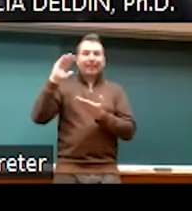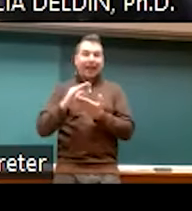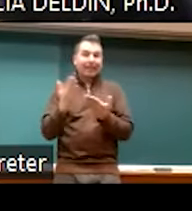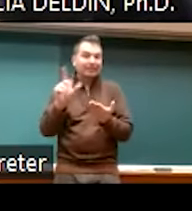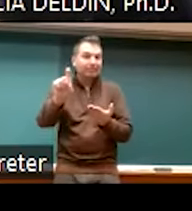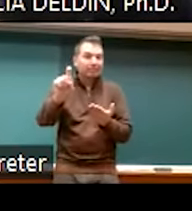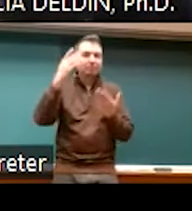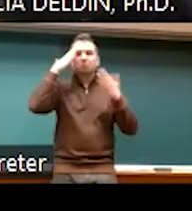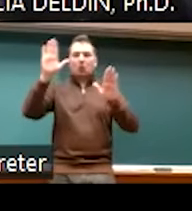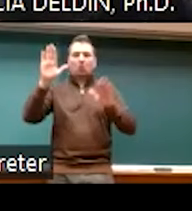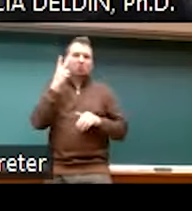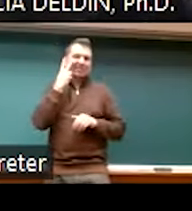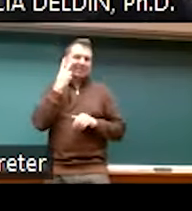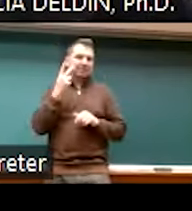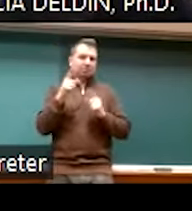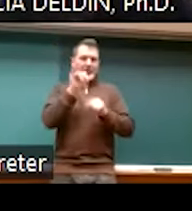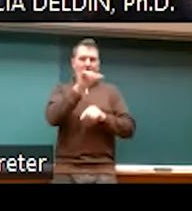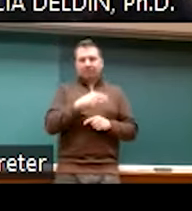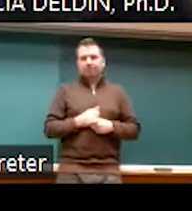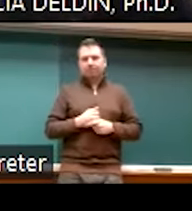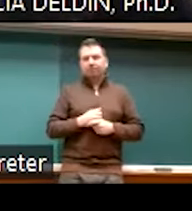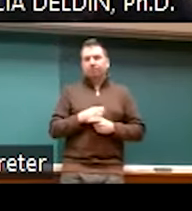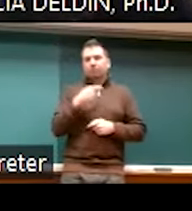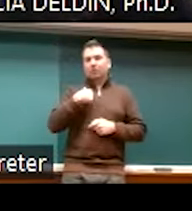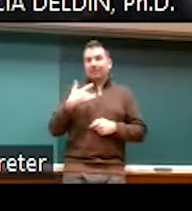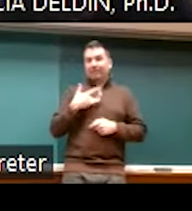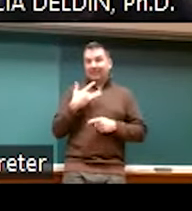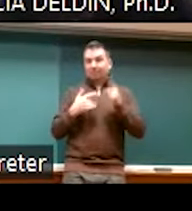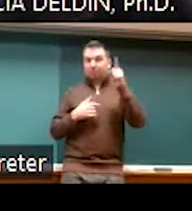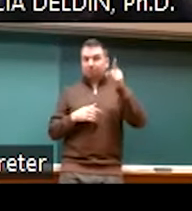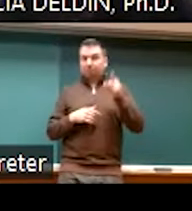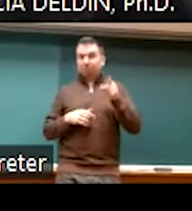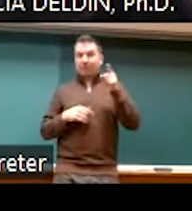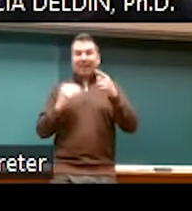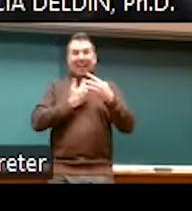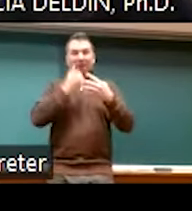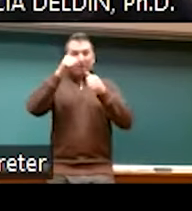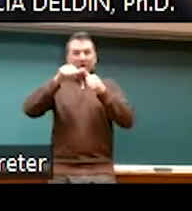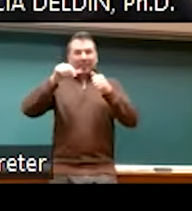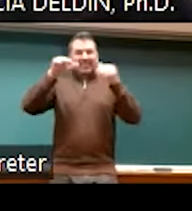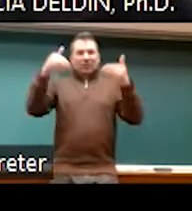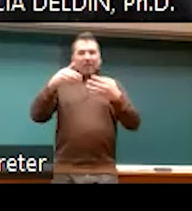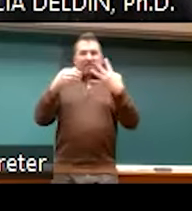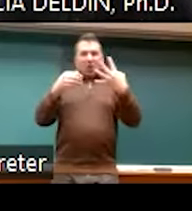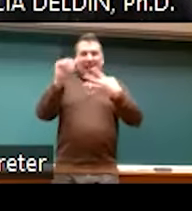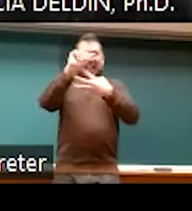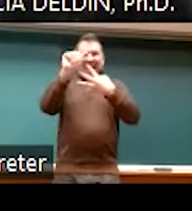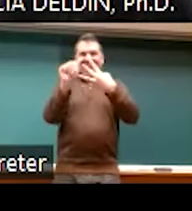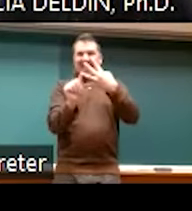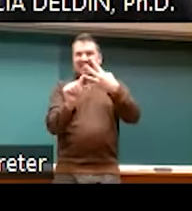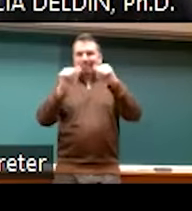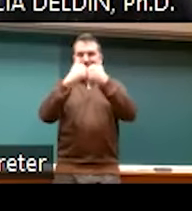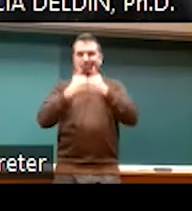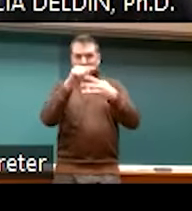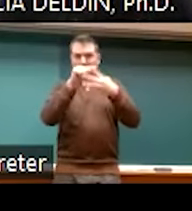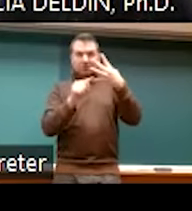So we are pretty excited about this. We think we have some solutions for some of the 4 A's. It might be a suitable adjunct for intervention